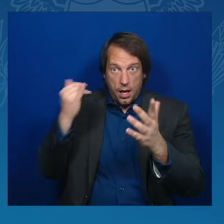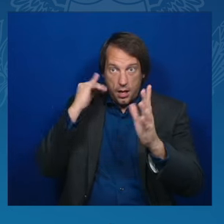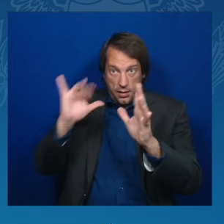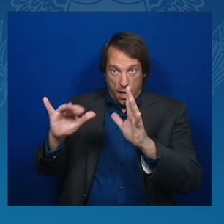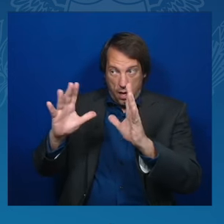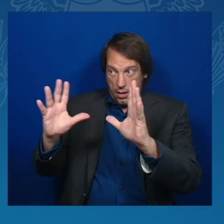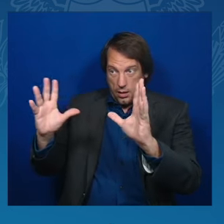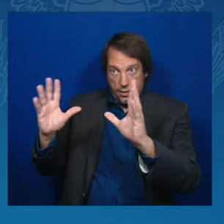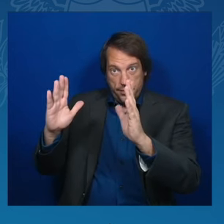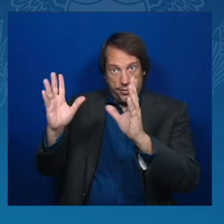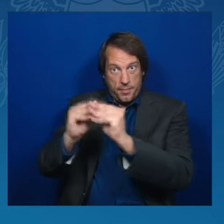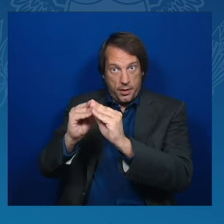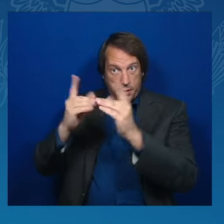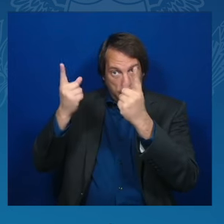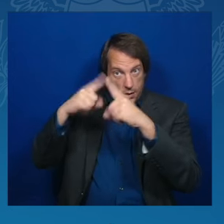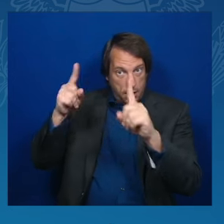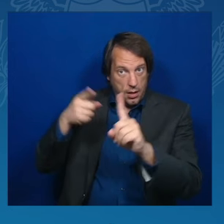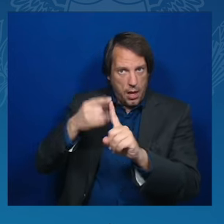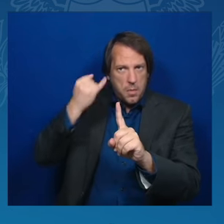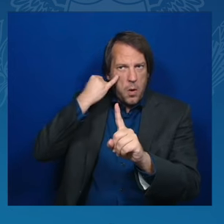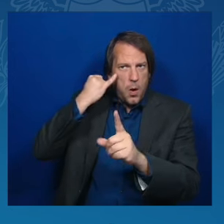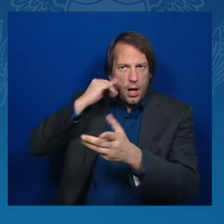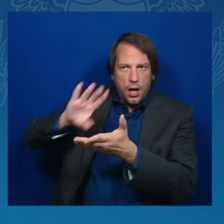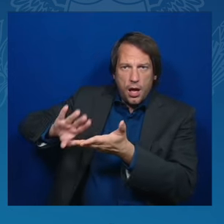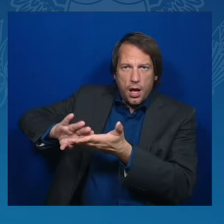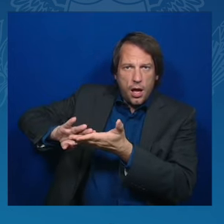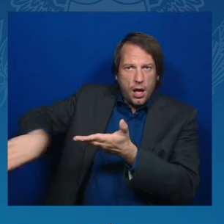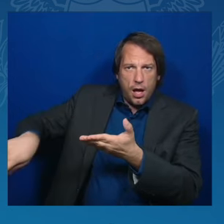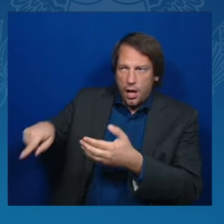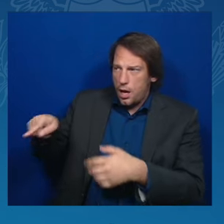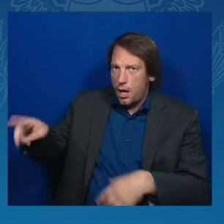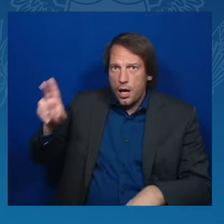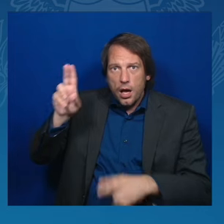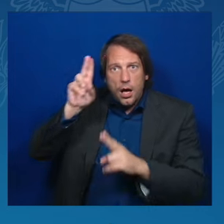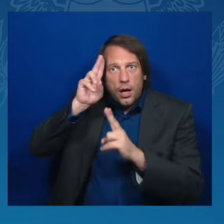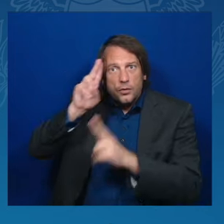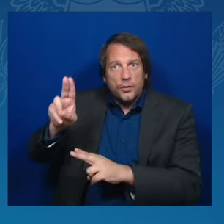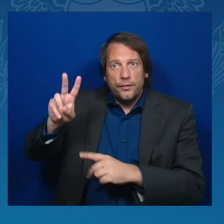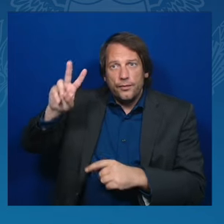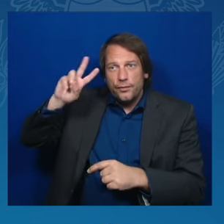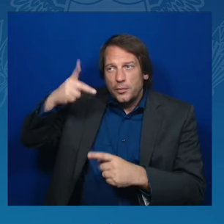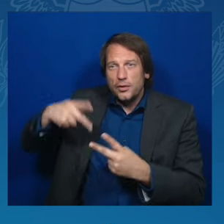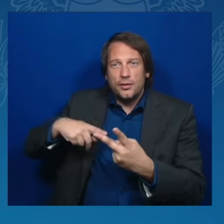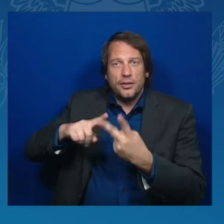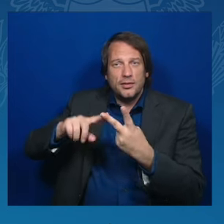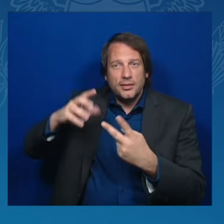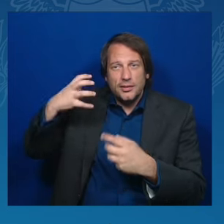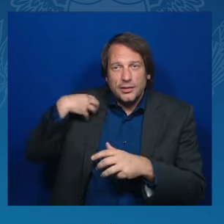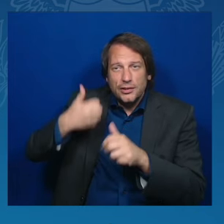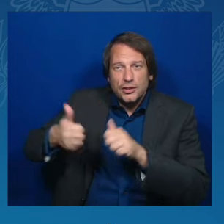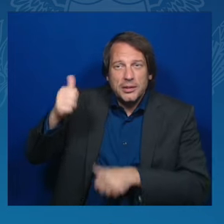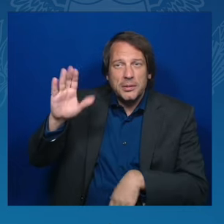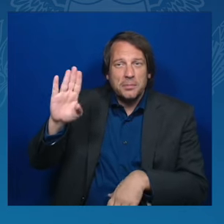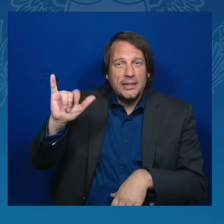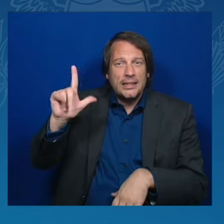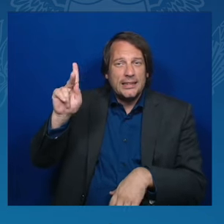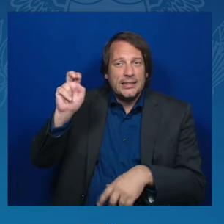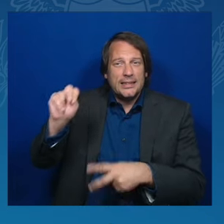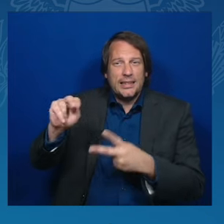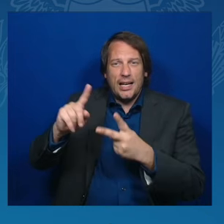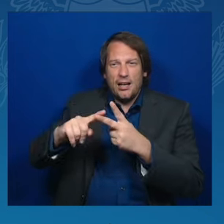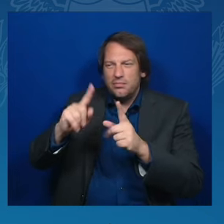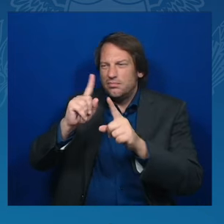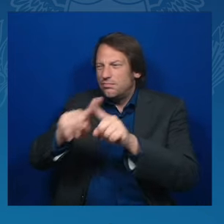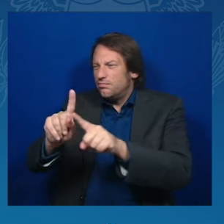President, Secretary Blinken, and the collection of competent people on your team, to whom